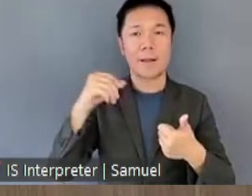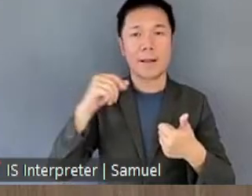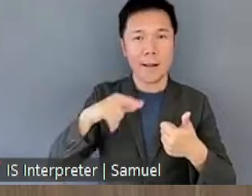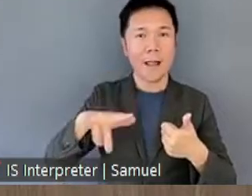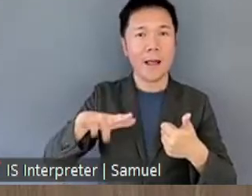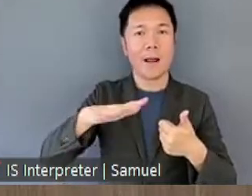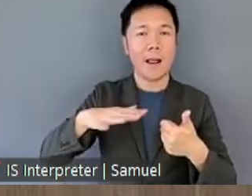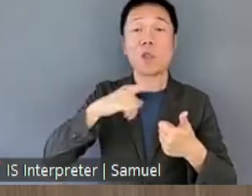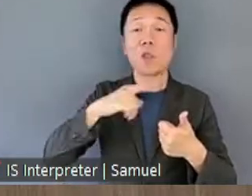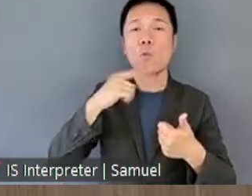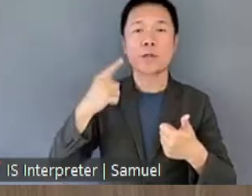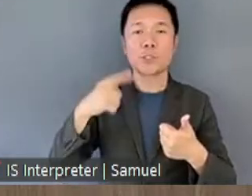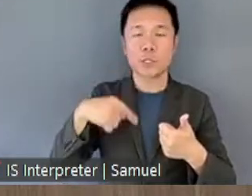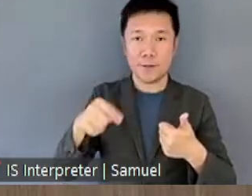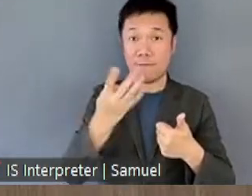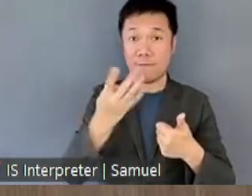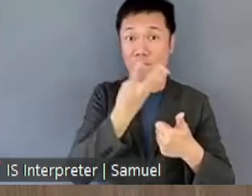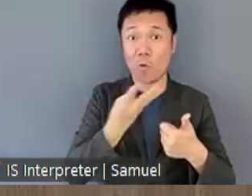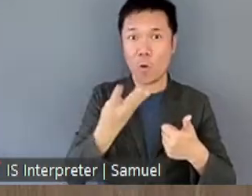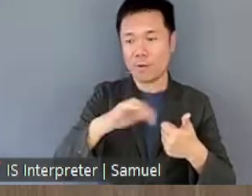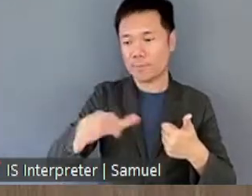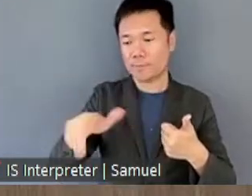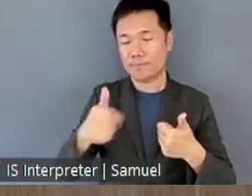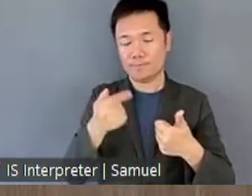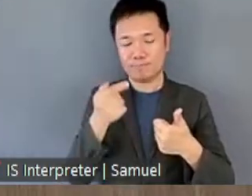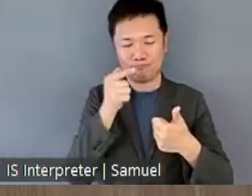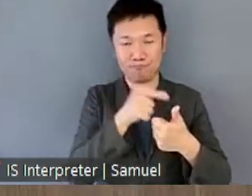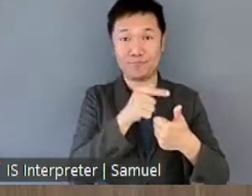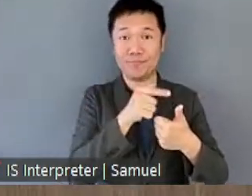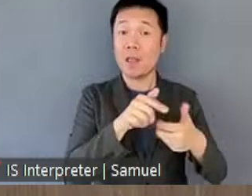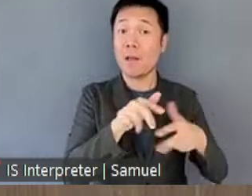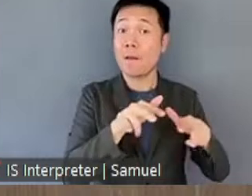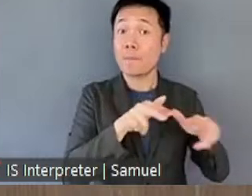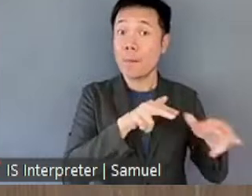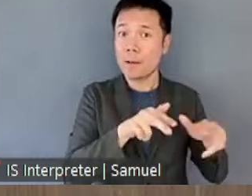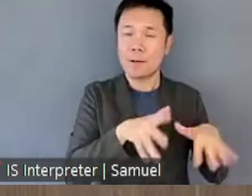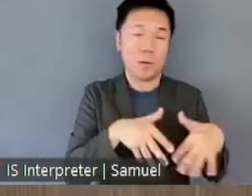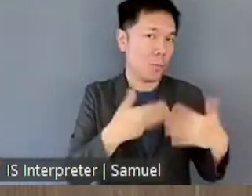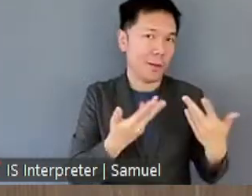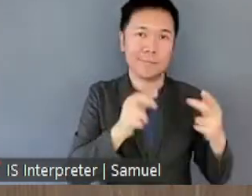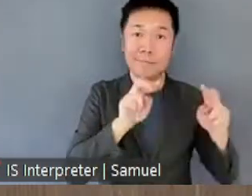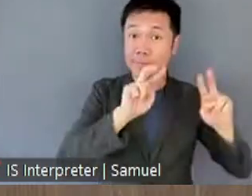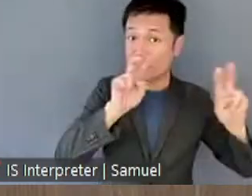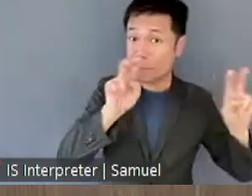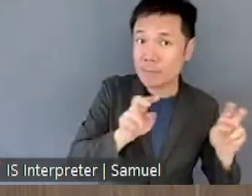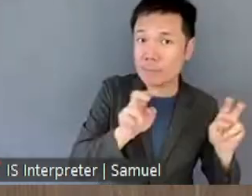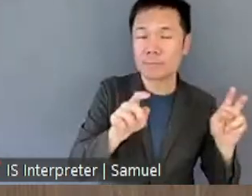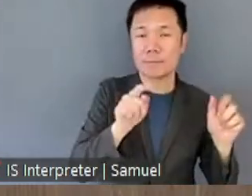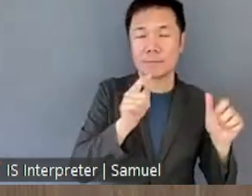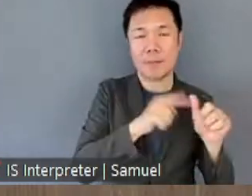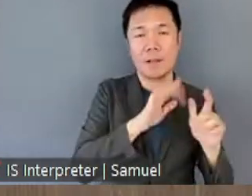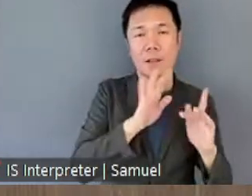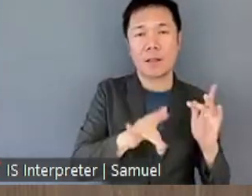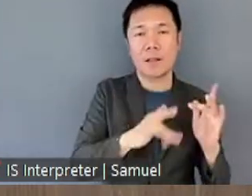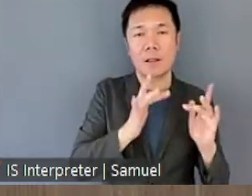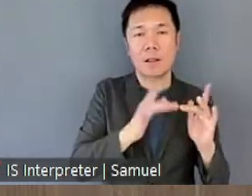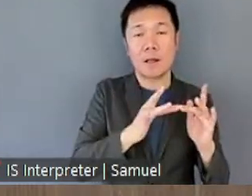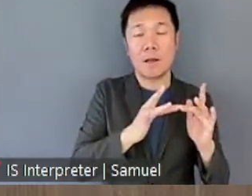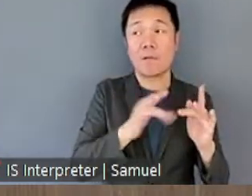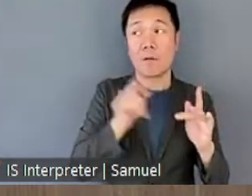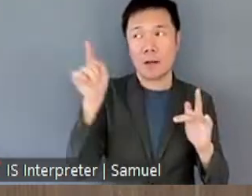Russian Federation. And the side event is entitled Digital